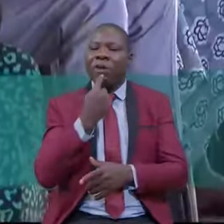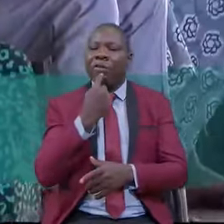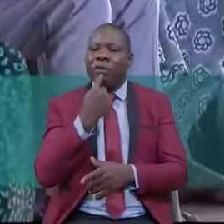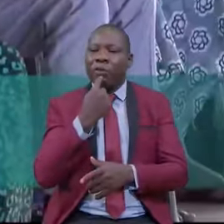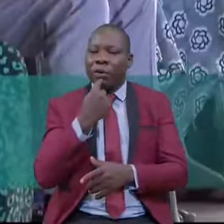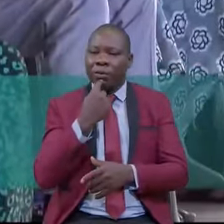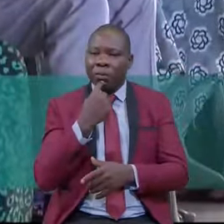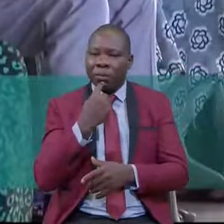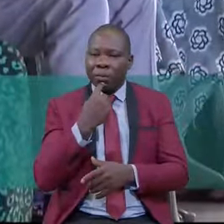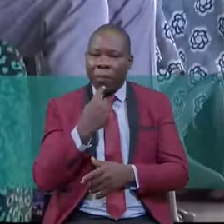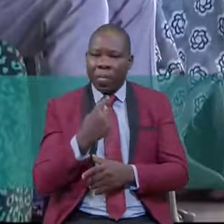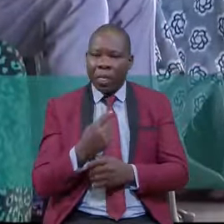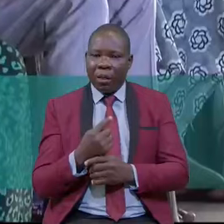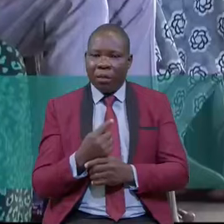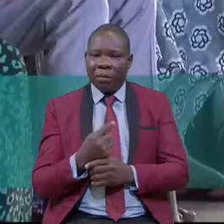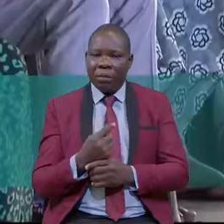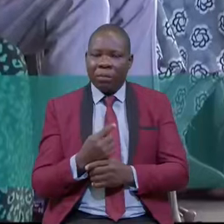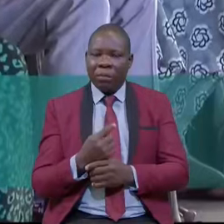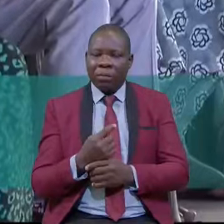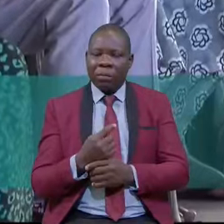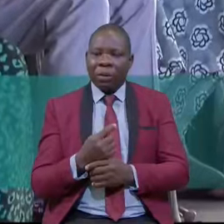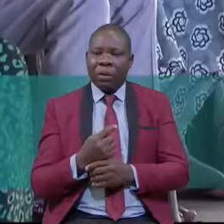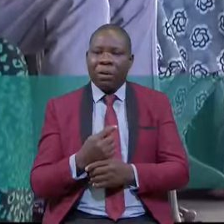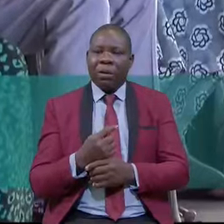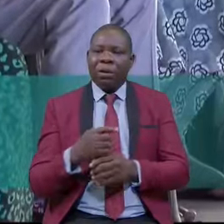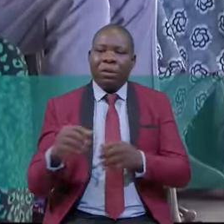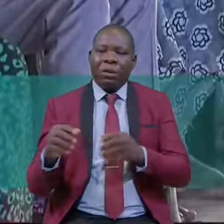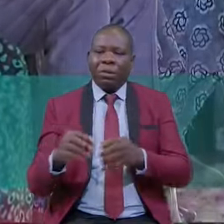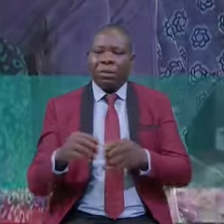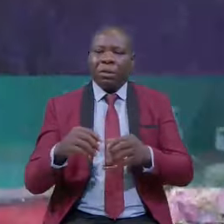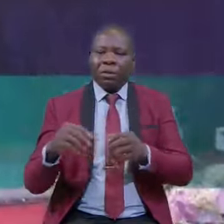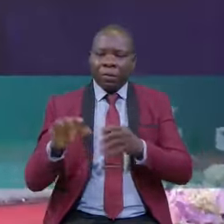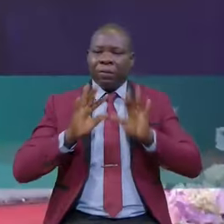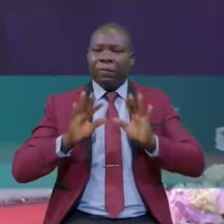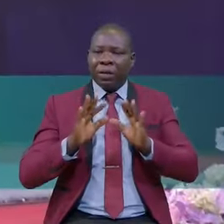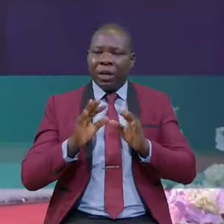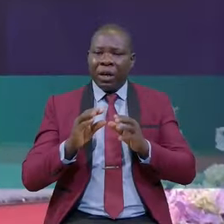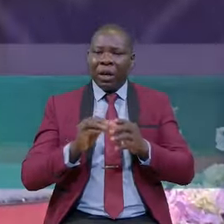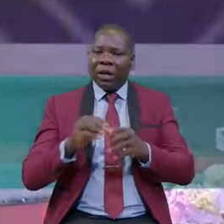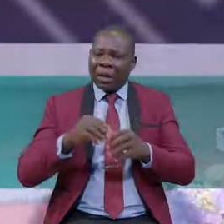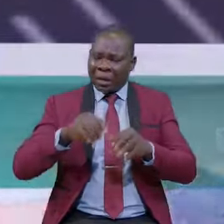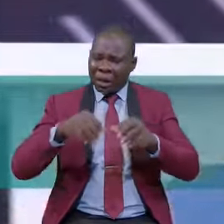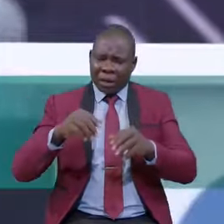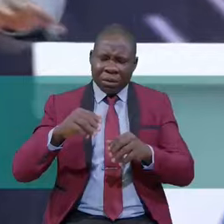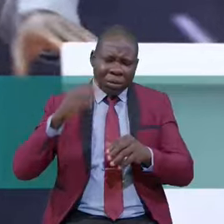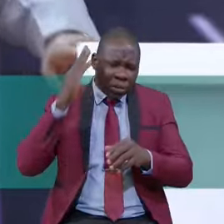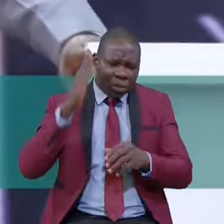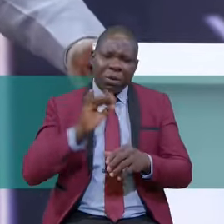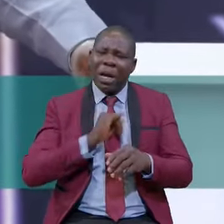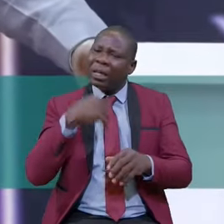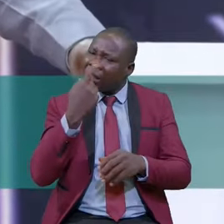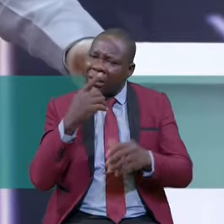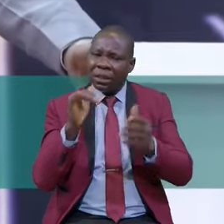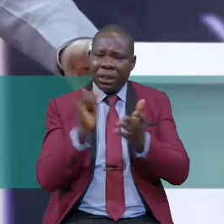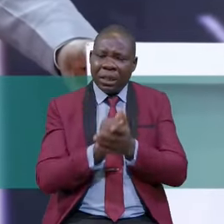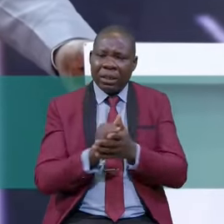Favor. Do I say that to the sinner? Do I say that to the believer? Do I say that to the members of my church? What will